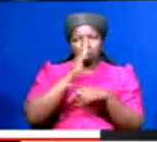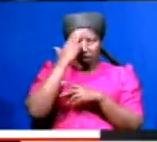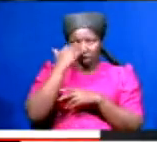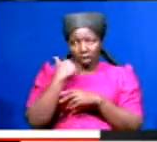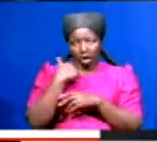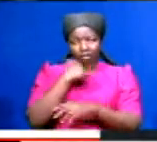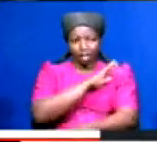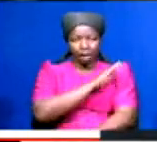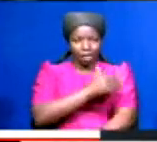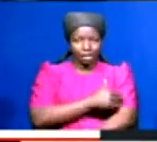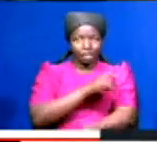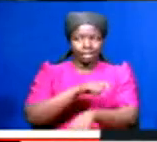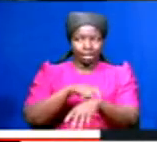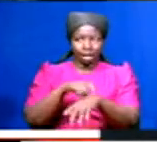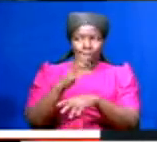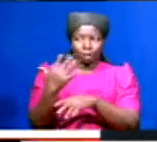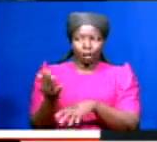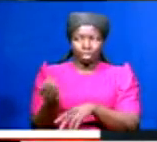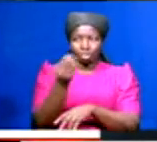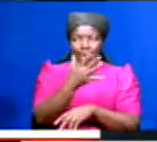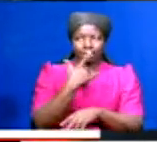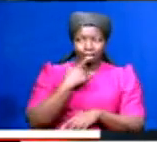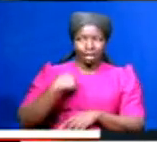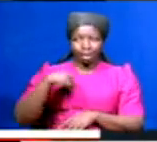us this document and tell us that